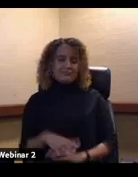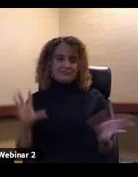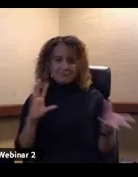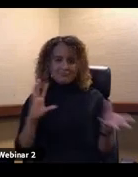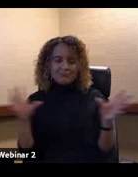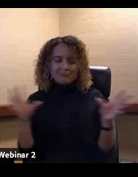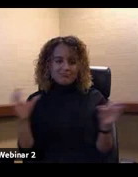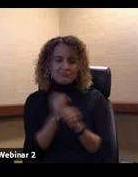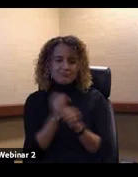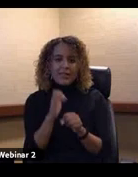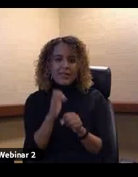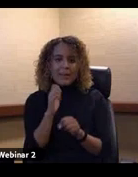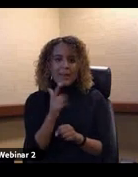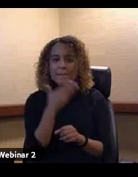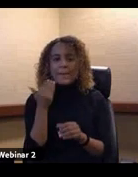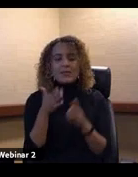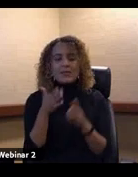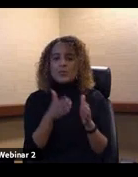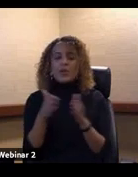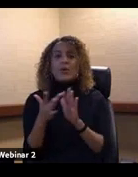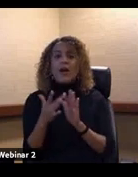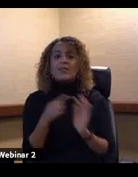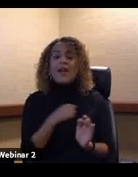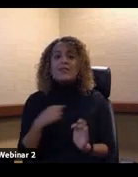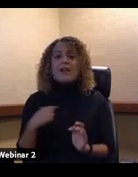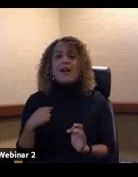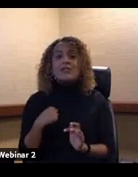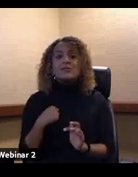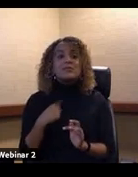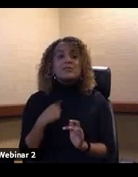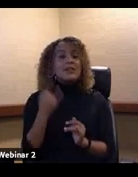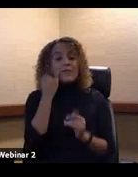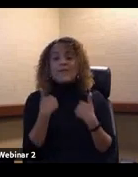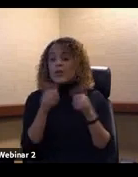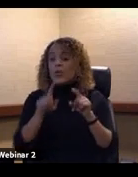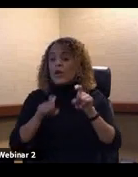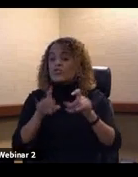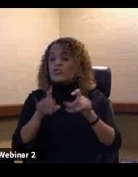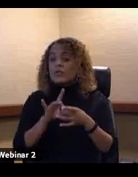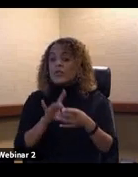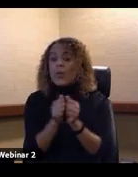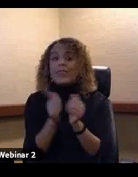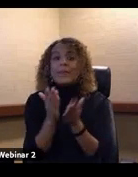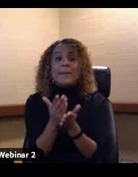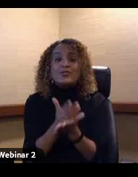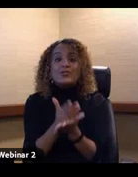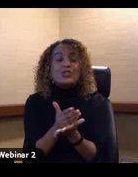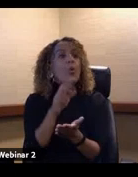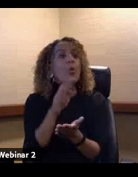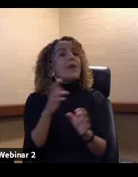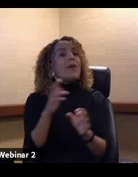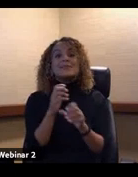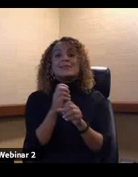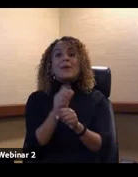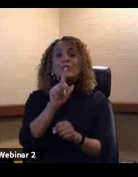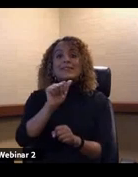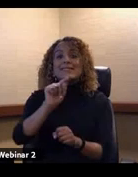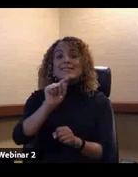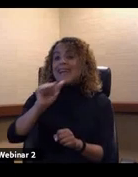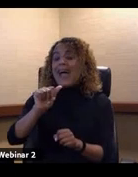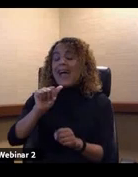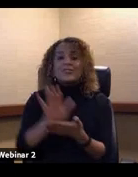obww.gfmd@usdoj.gov. Those are the best ways to reach us if you have any questions in regards to the budget, the summary